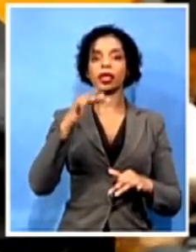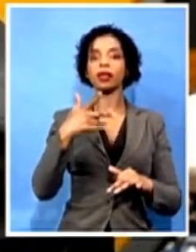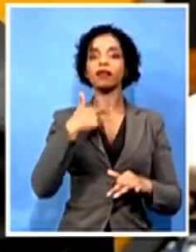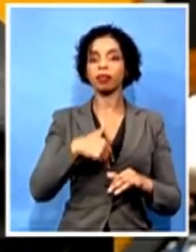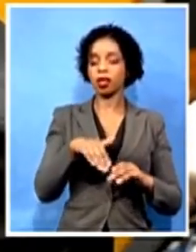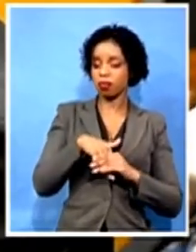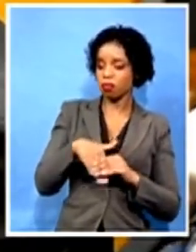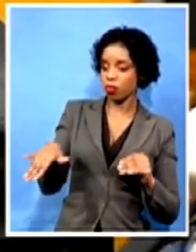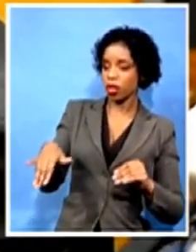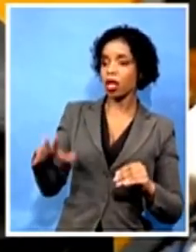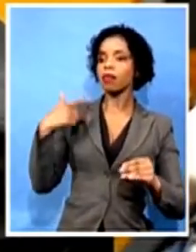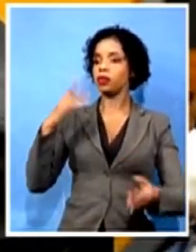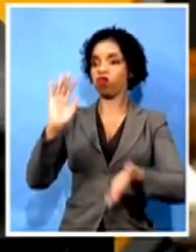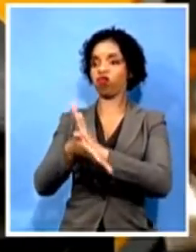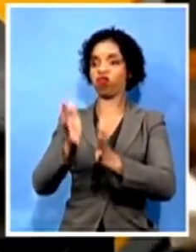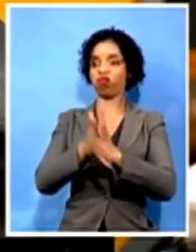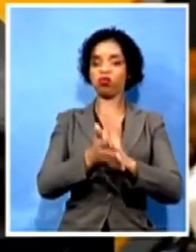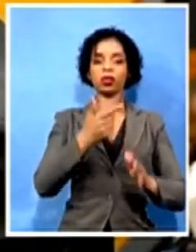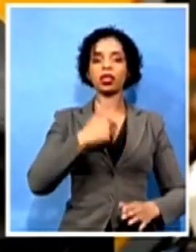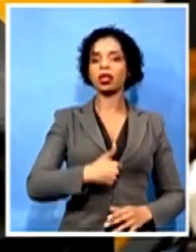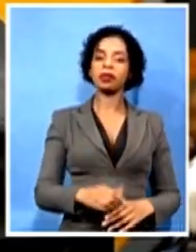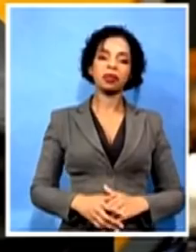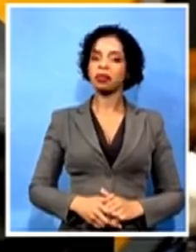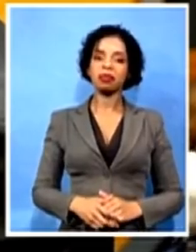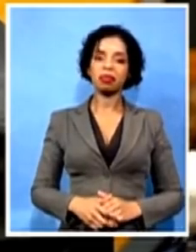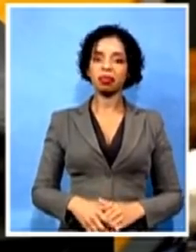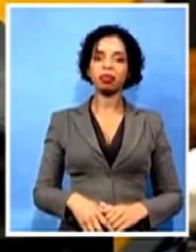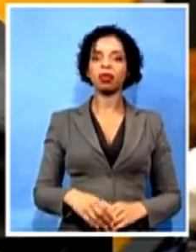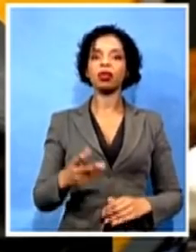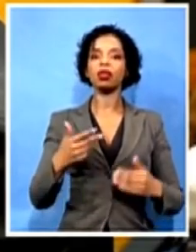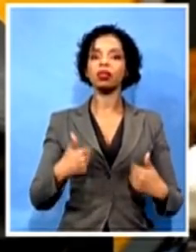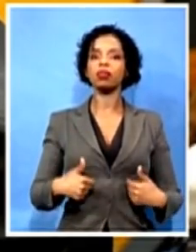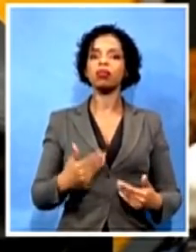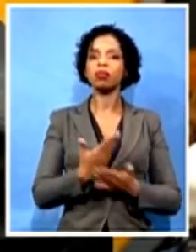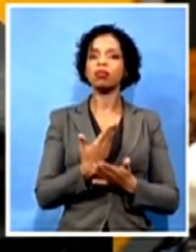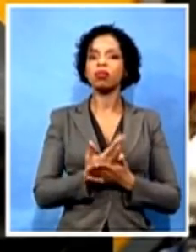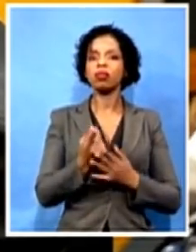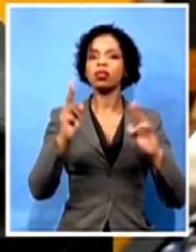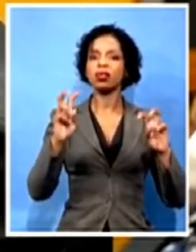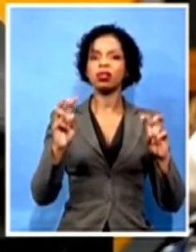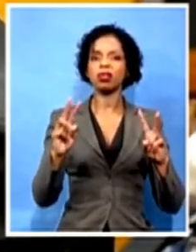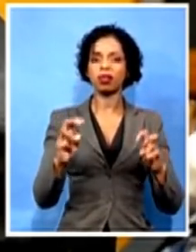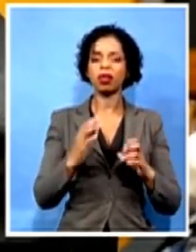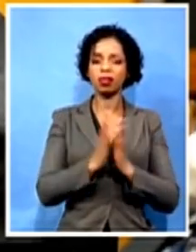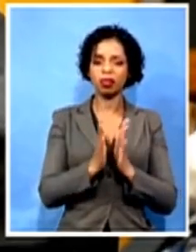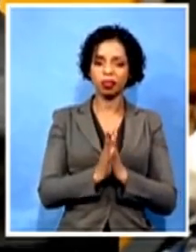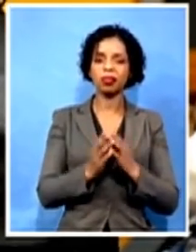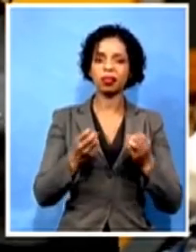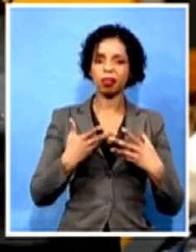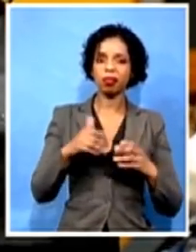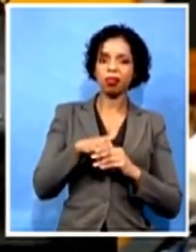an offence while on bail, I run the risk of having bail revoked in this matter should it indeed be granted. Section 60, in brackets 4 in brackets